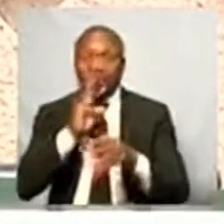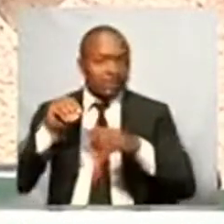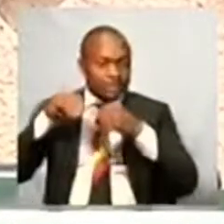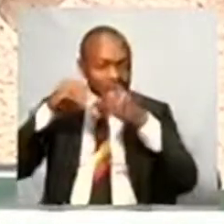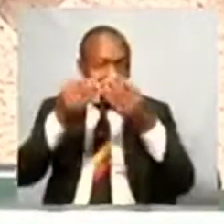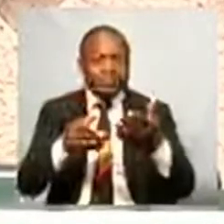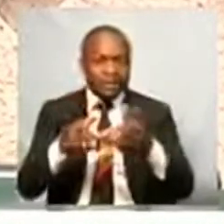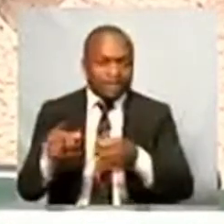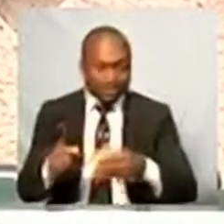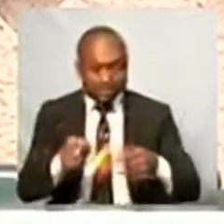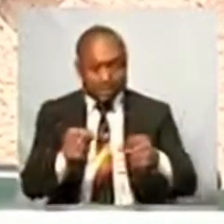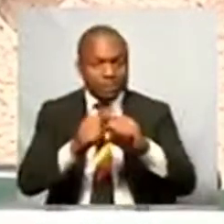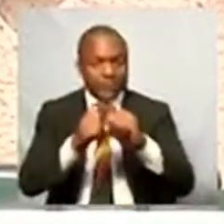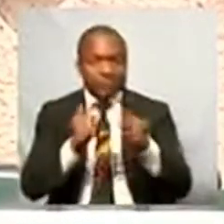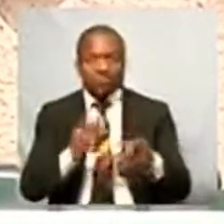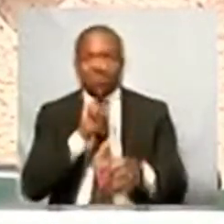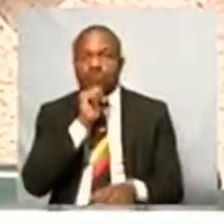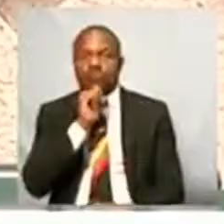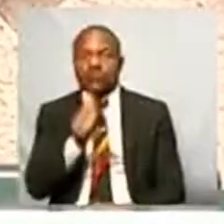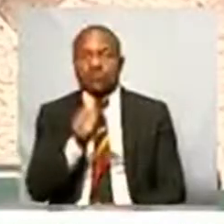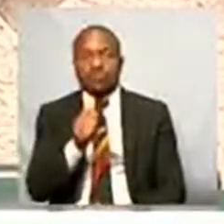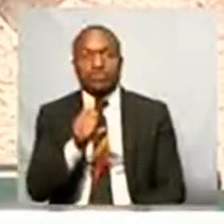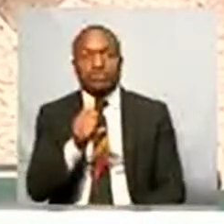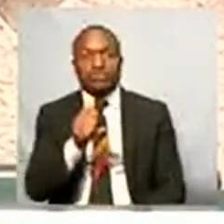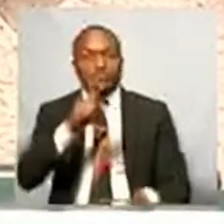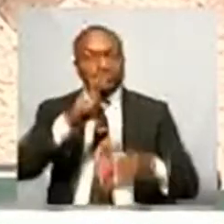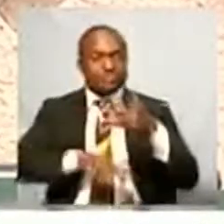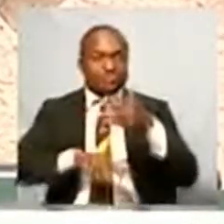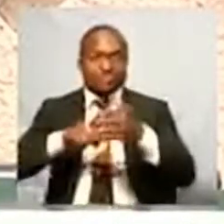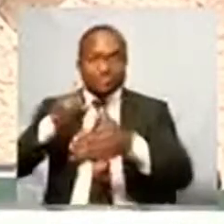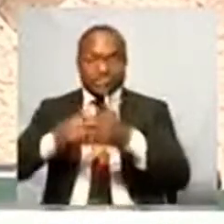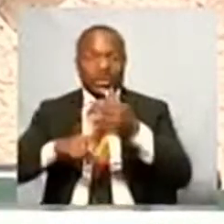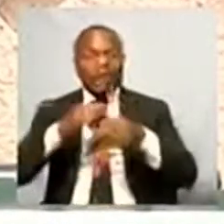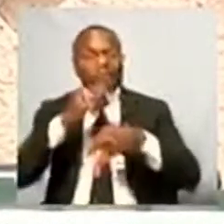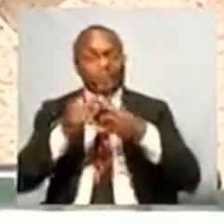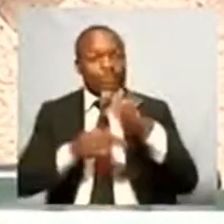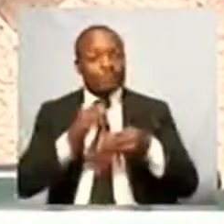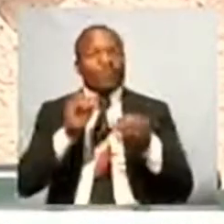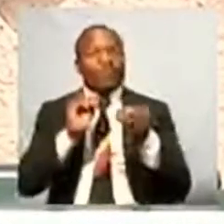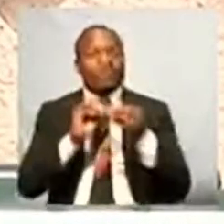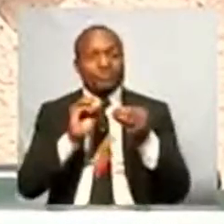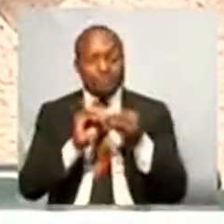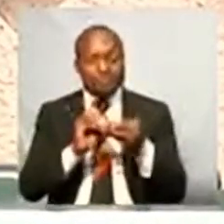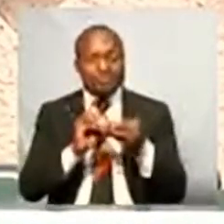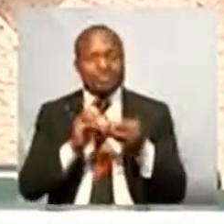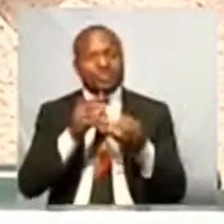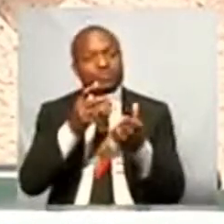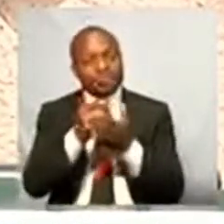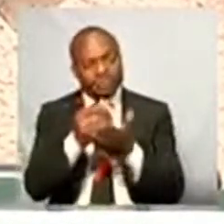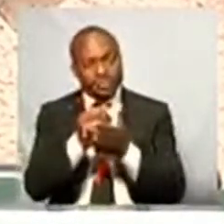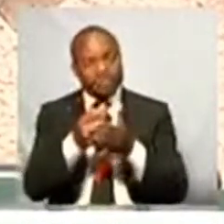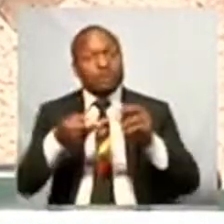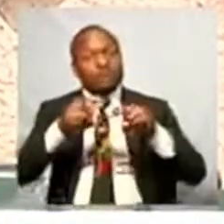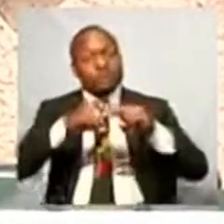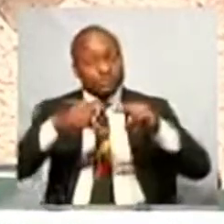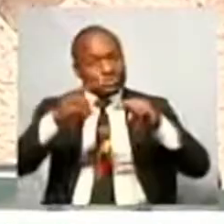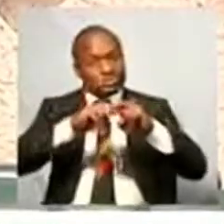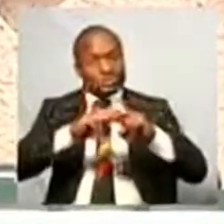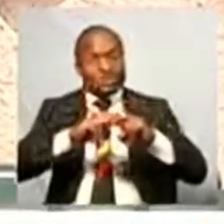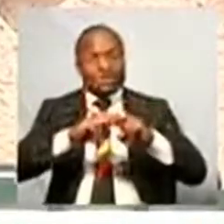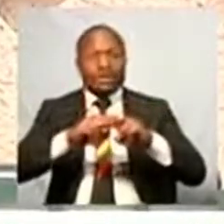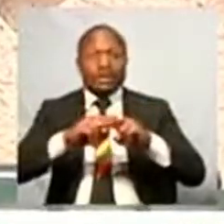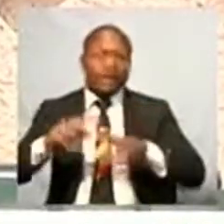system but is not billed, which means a lot of expenses are incurred in abstracting this